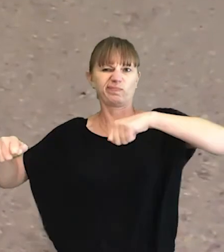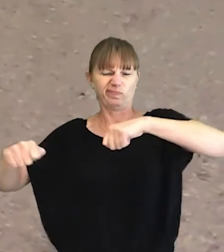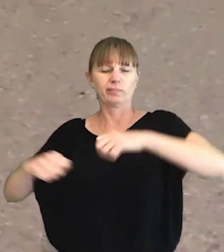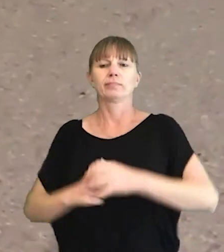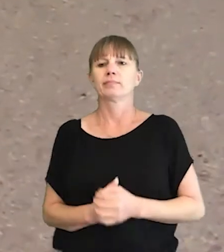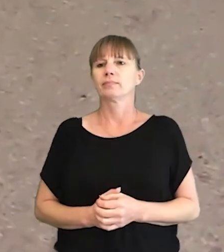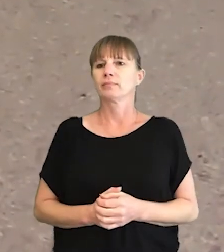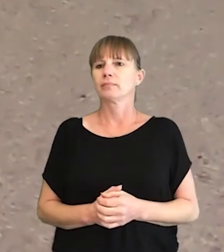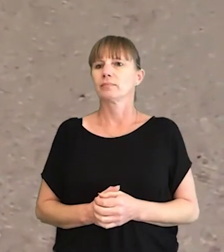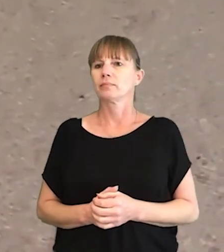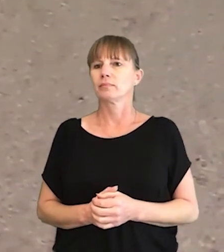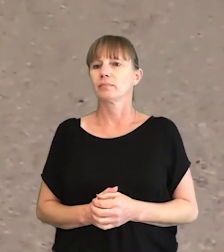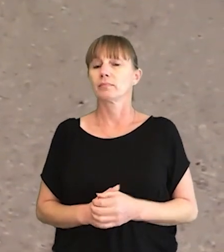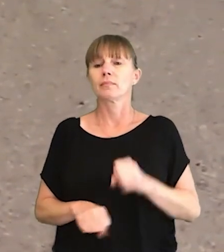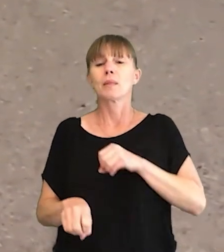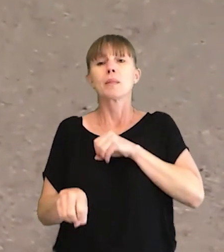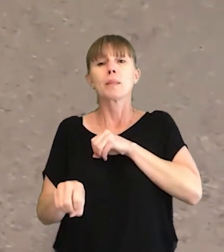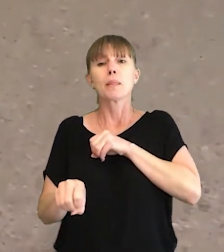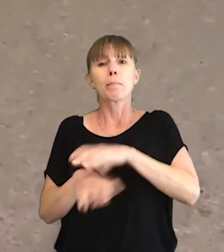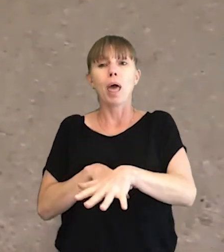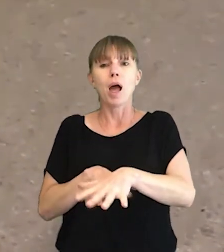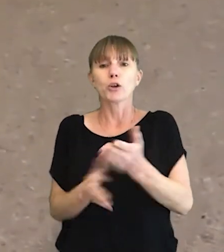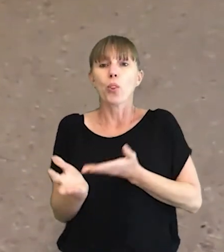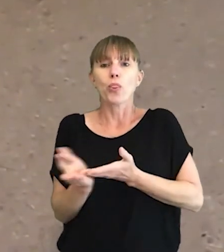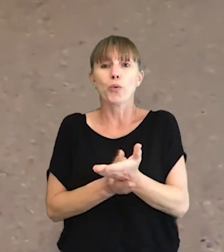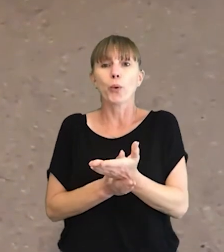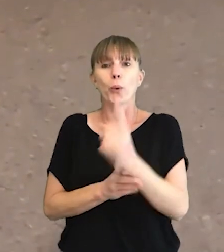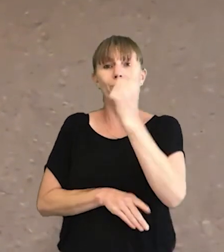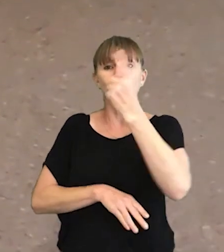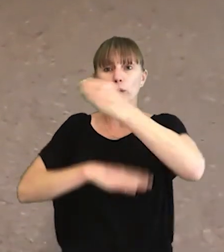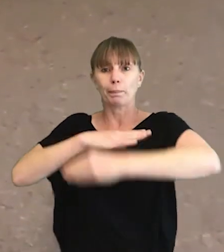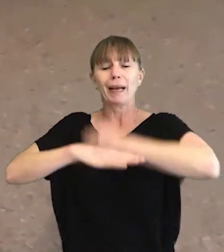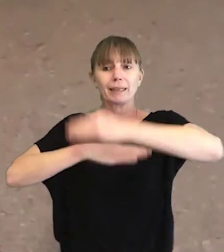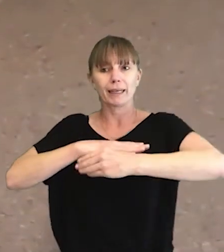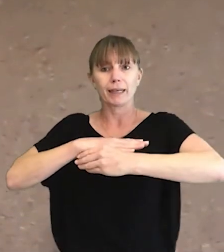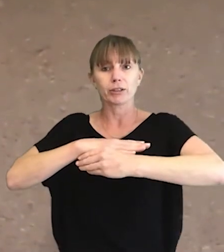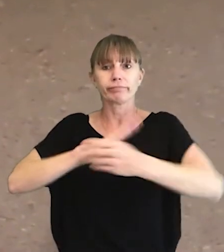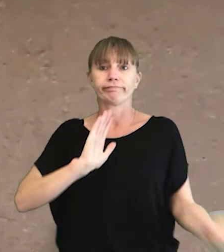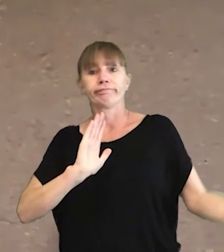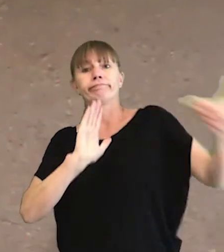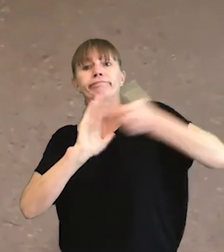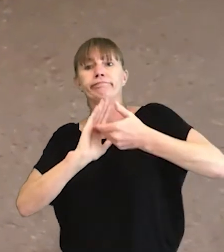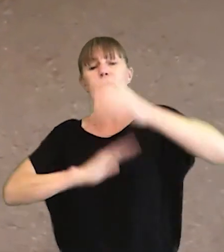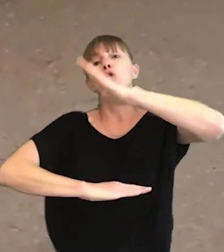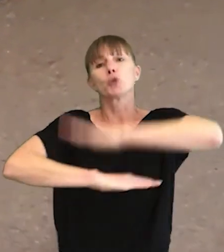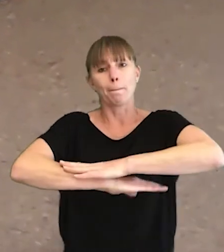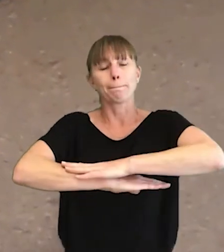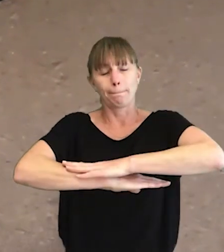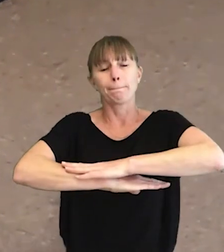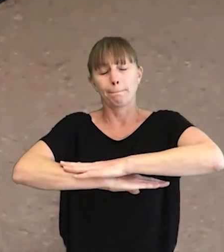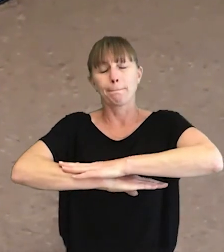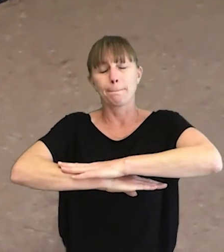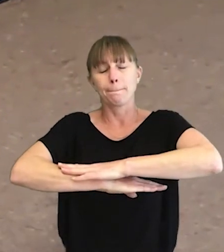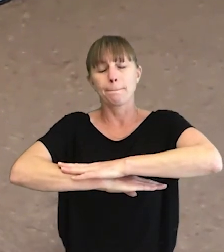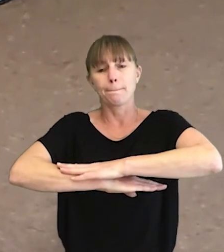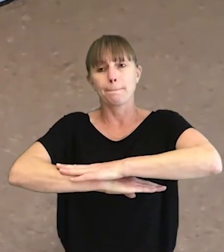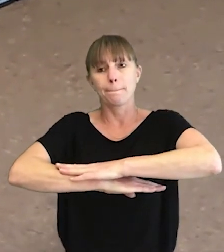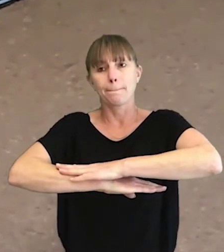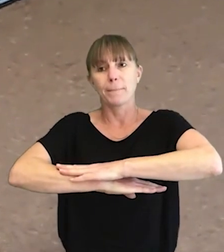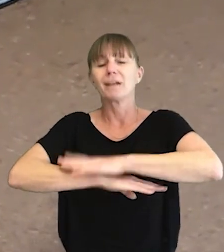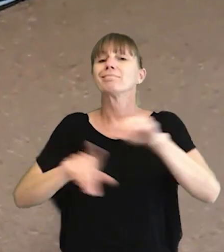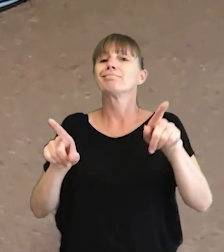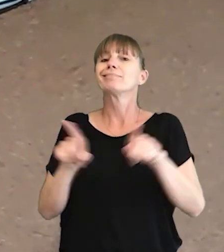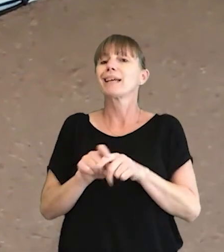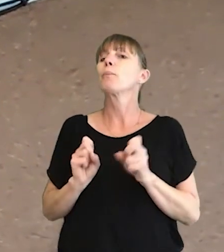the cut. If the blood was to come through the first bandage, we would apply another bandage onto the top of it